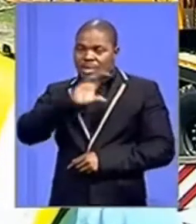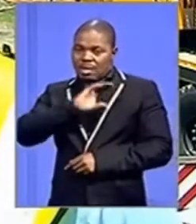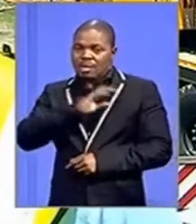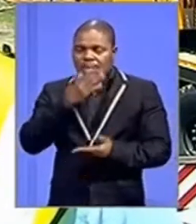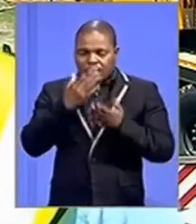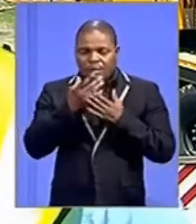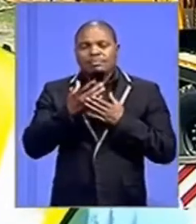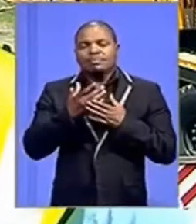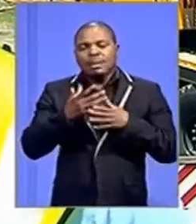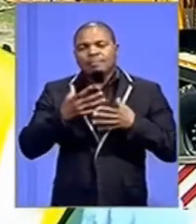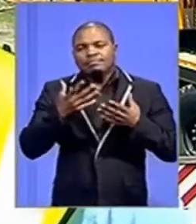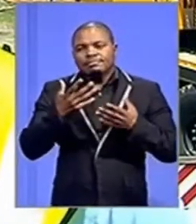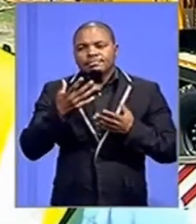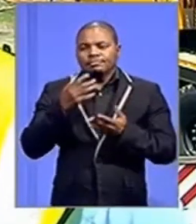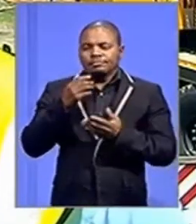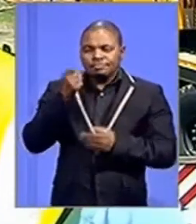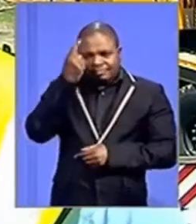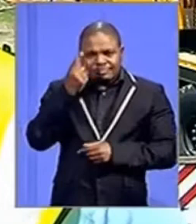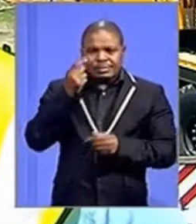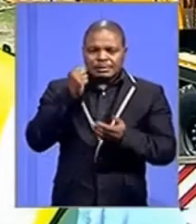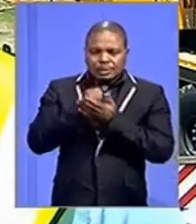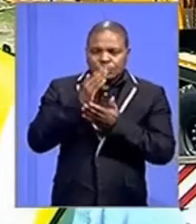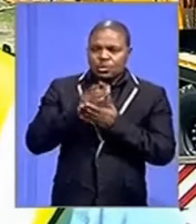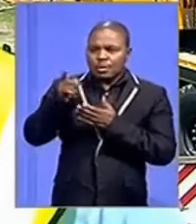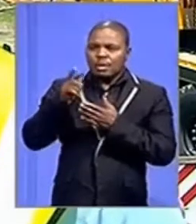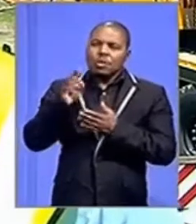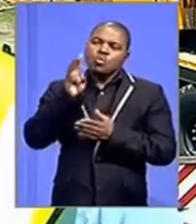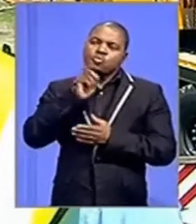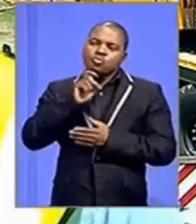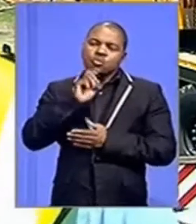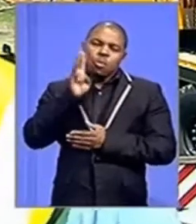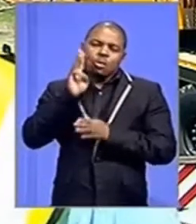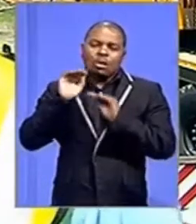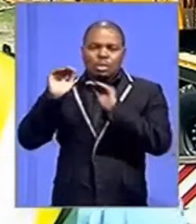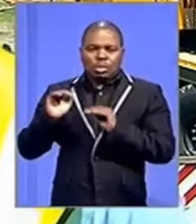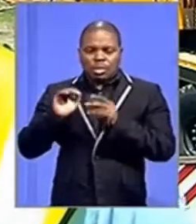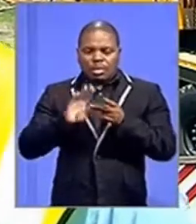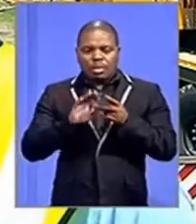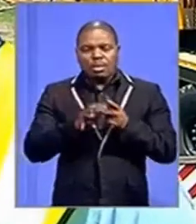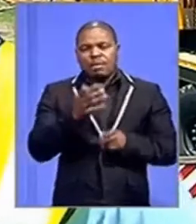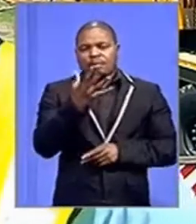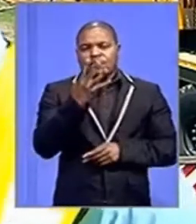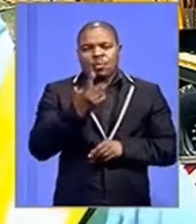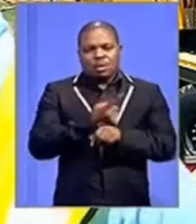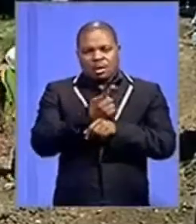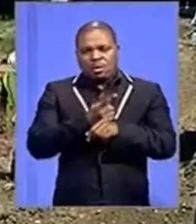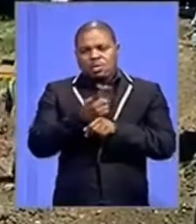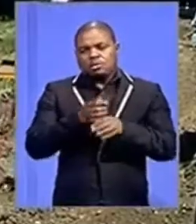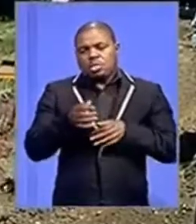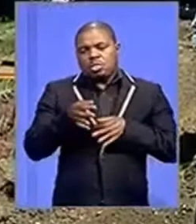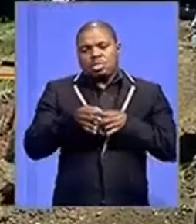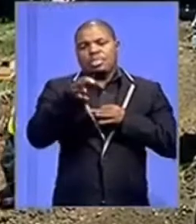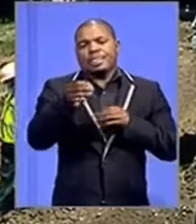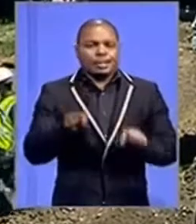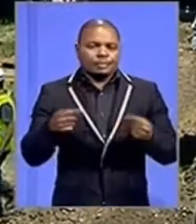heed to our call not to use water more than they should. Then the 54 hours will not be a problem, it will not be extended. E